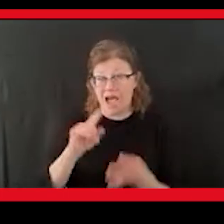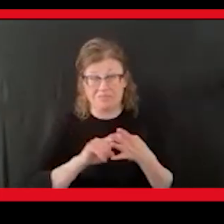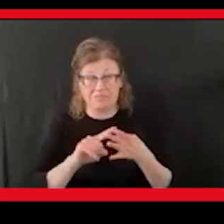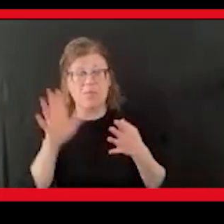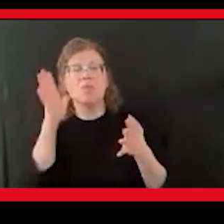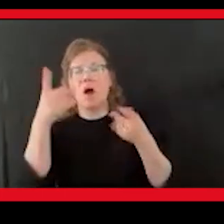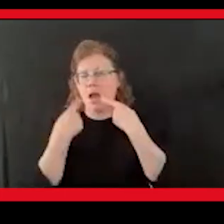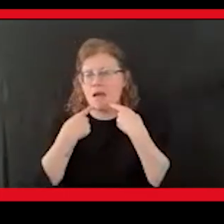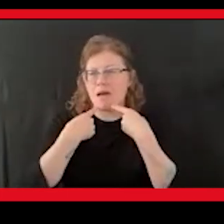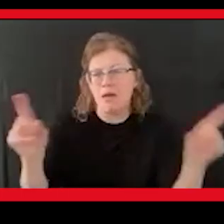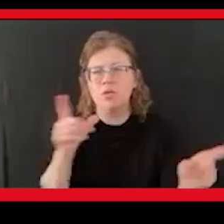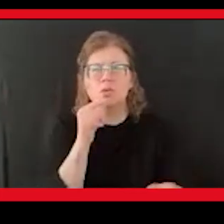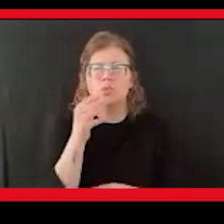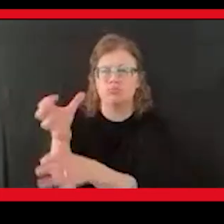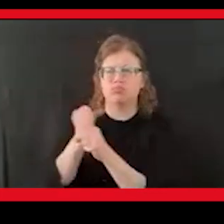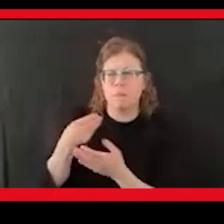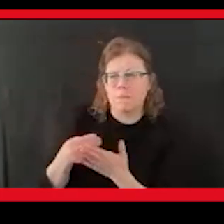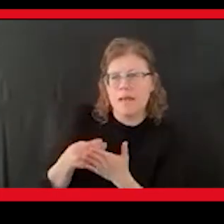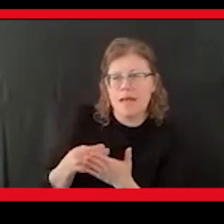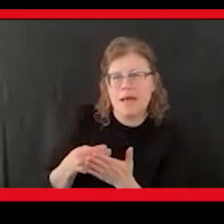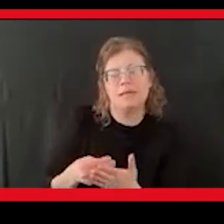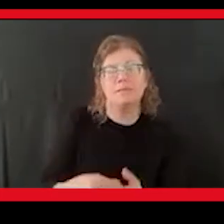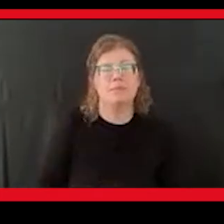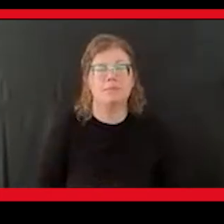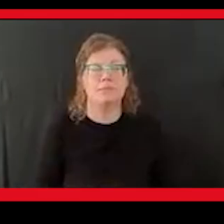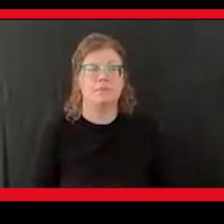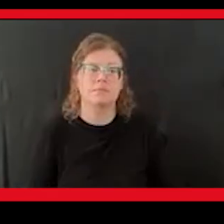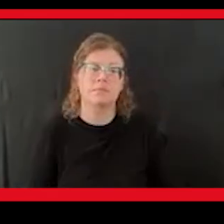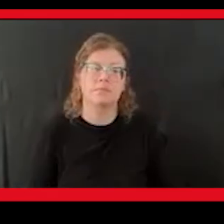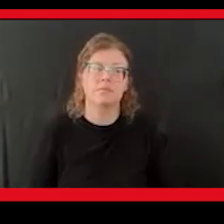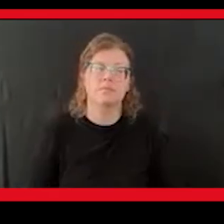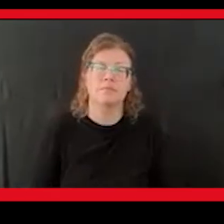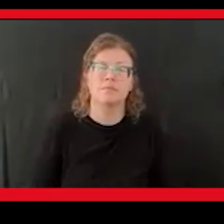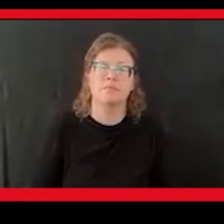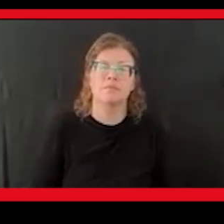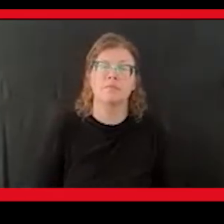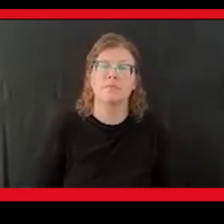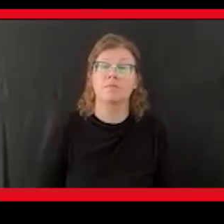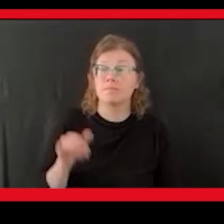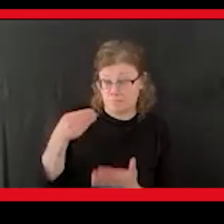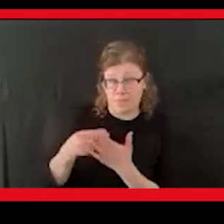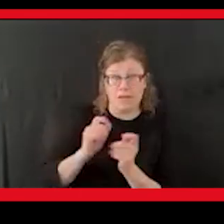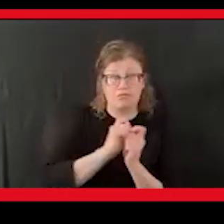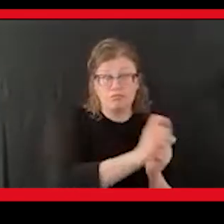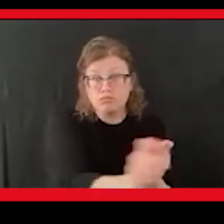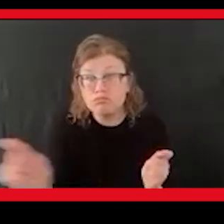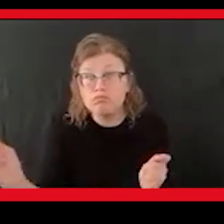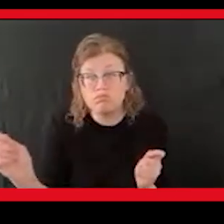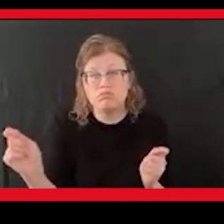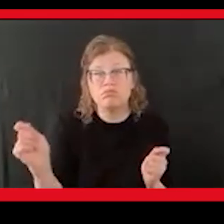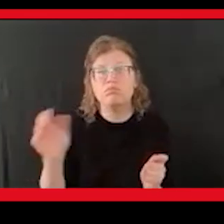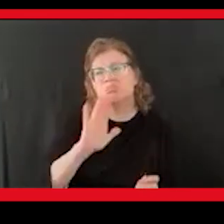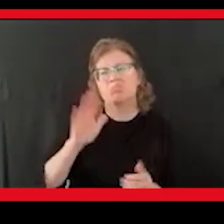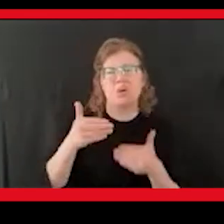after results and investment agreements are signed, and this will take place during July